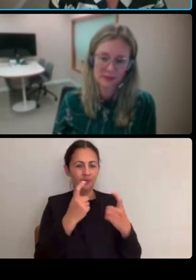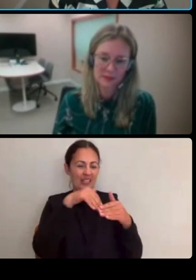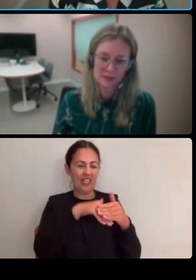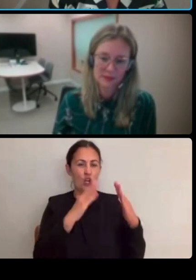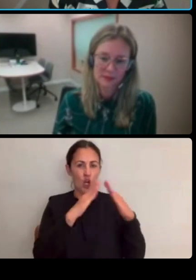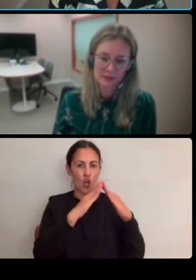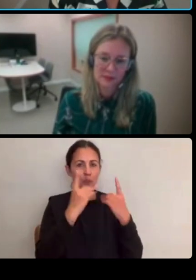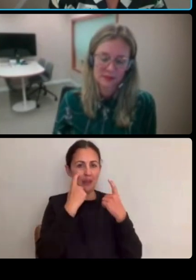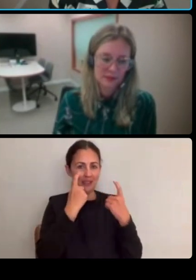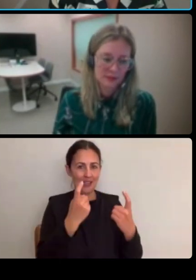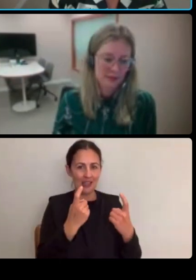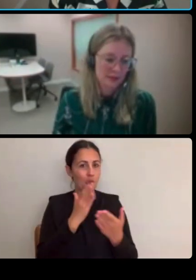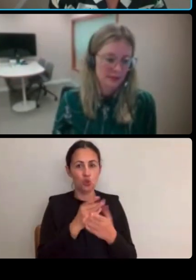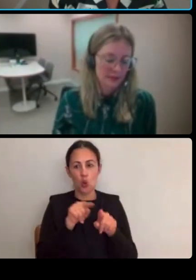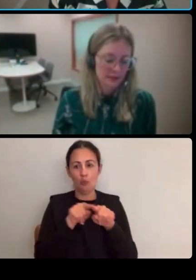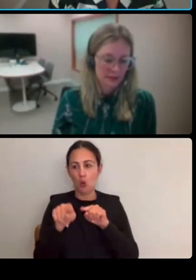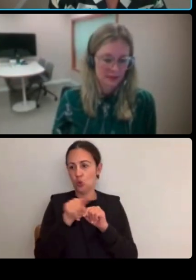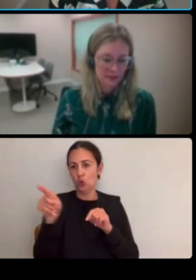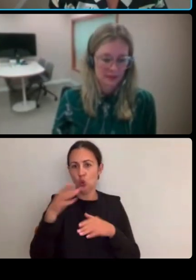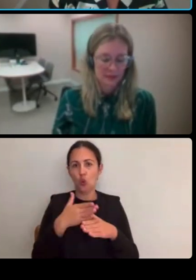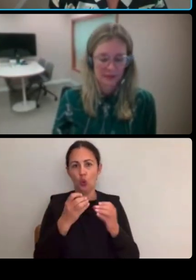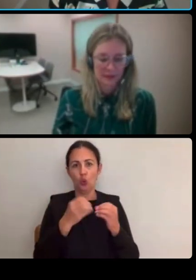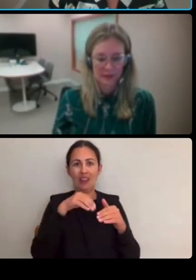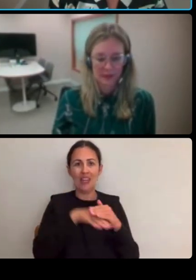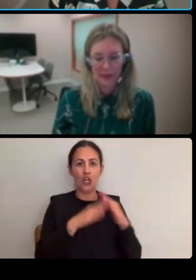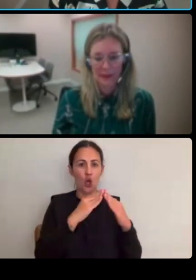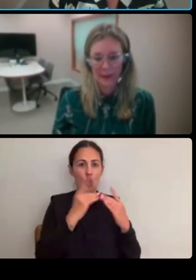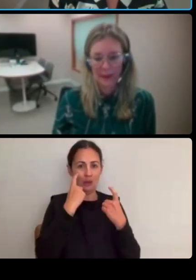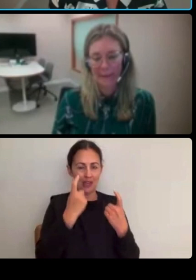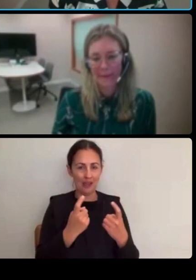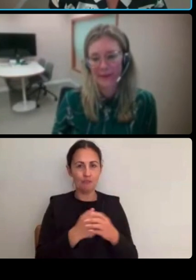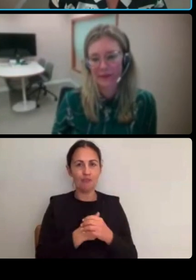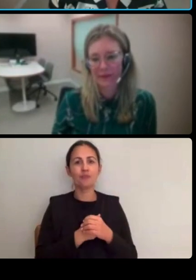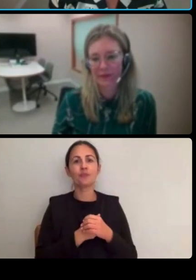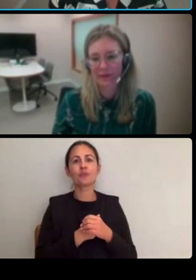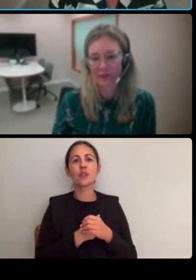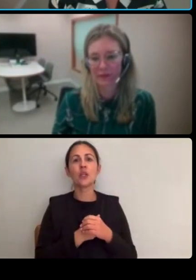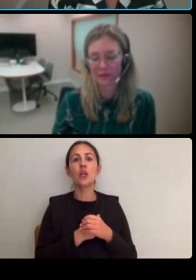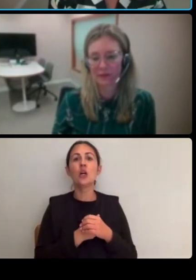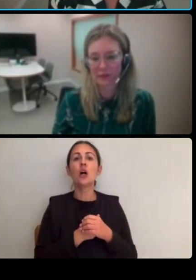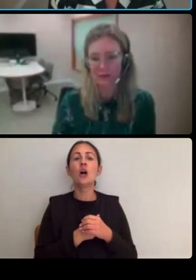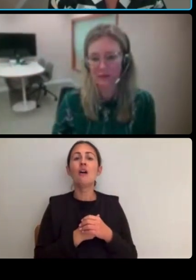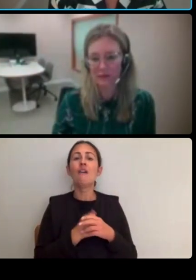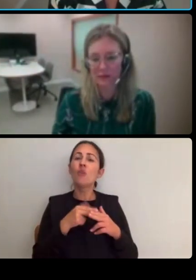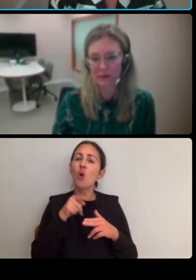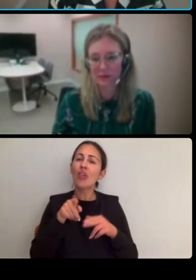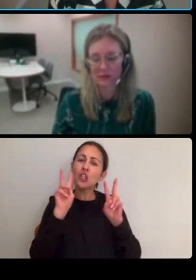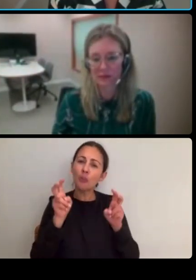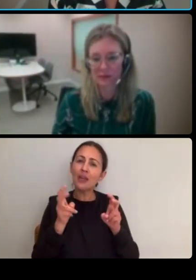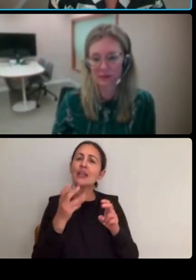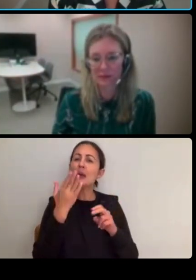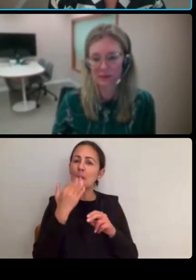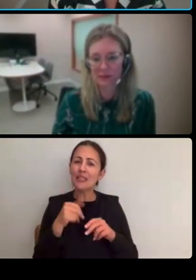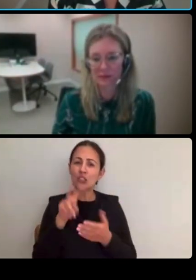imagine a lot of people are engaged with from the questions. In terms of that topic, though, I encourage you to register for the Supported